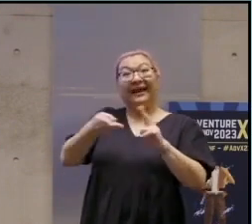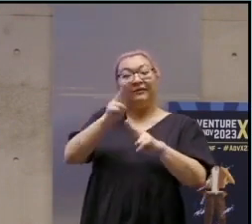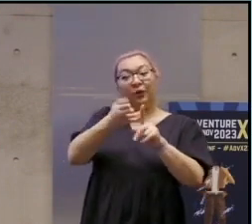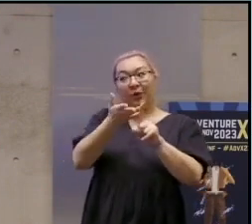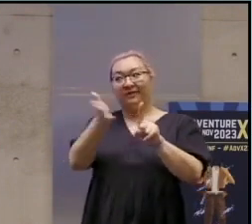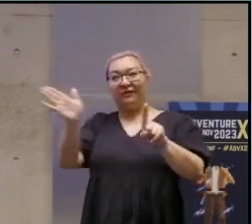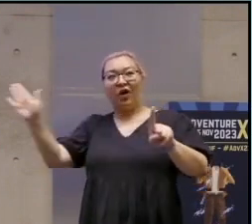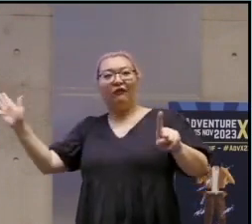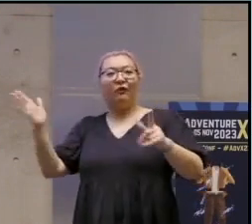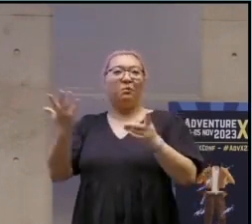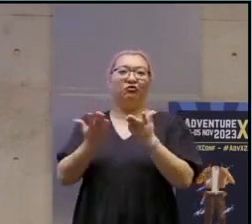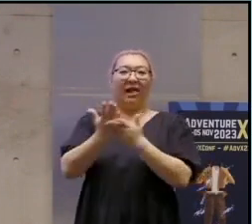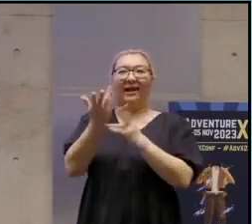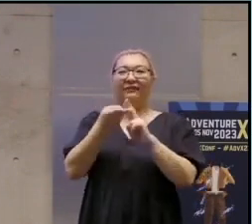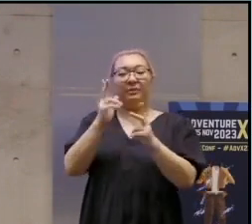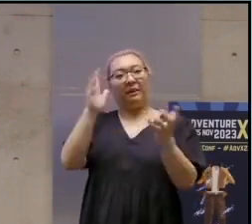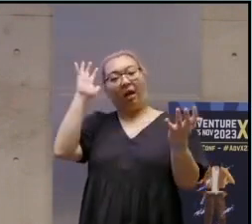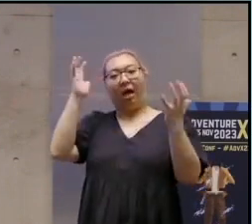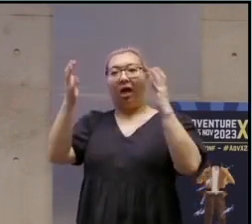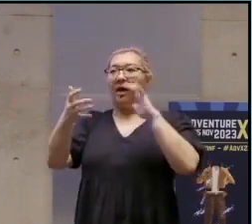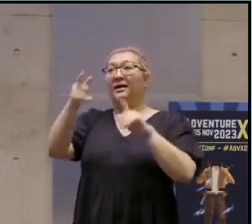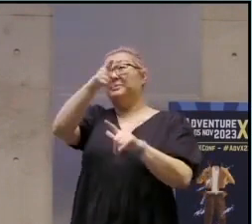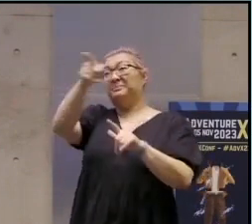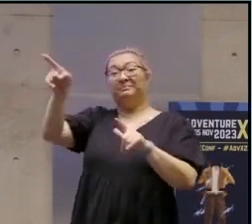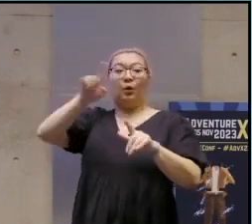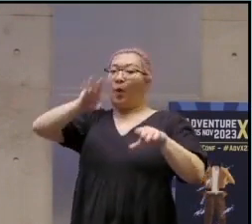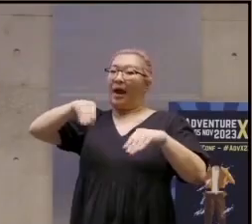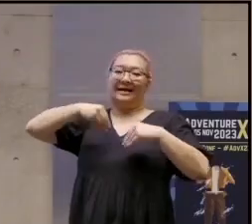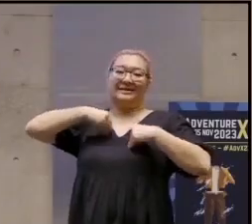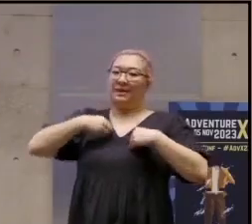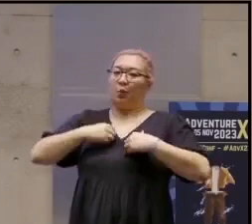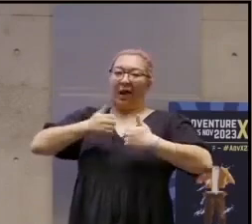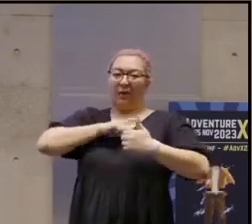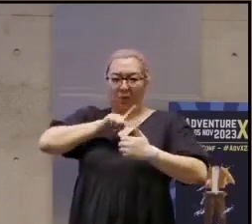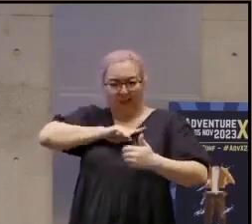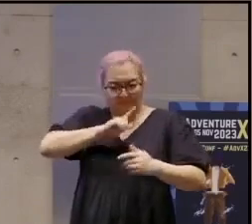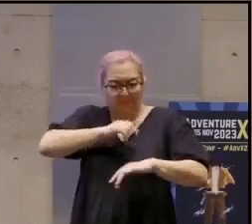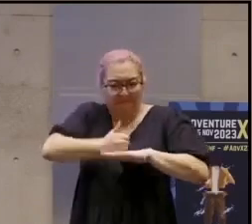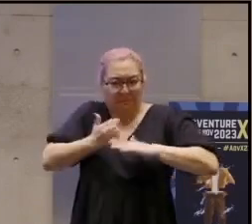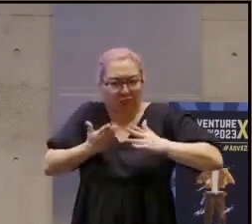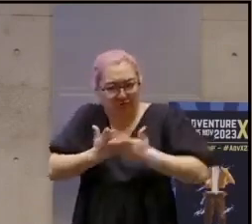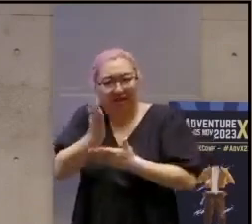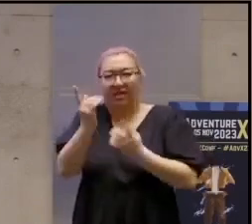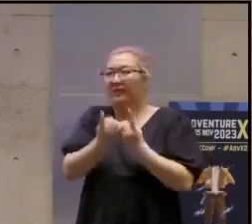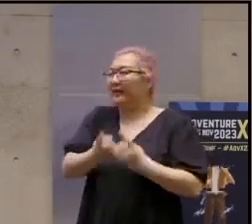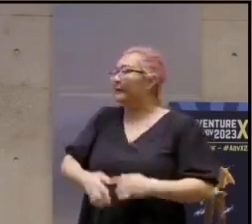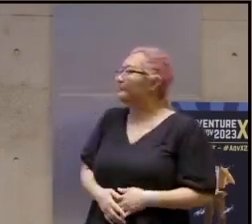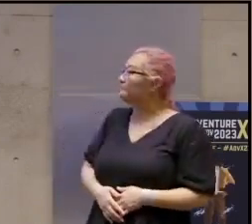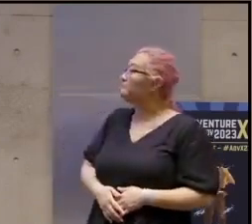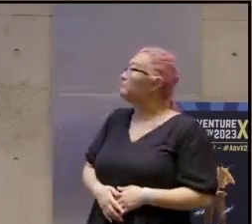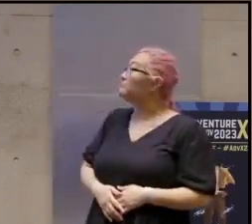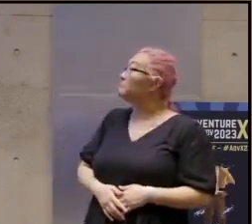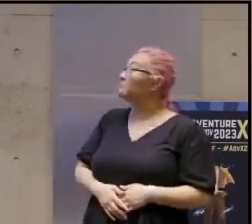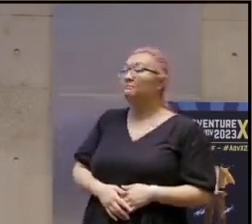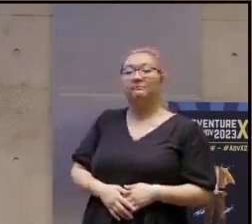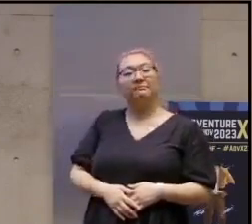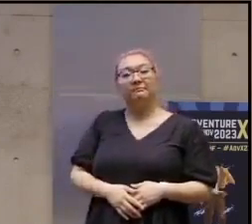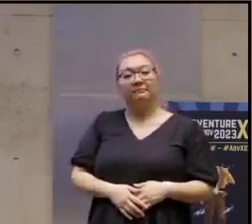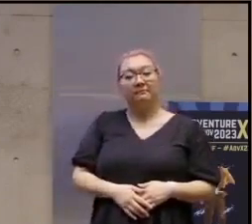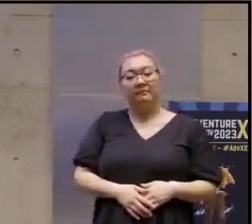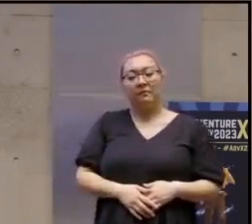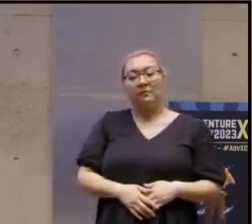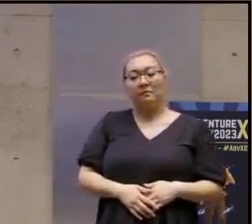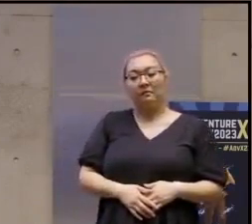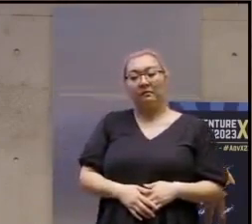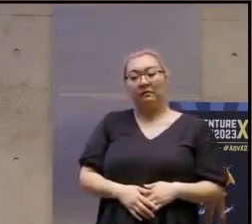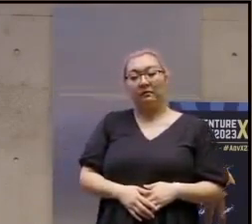them well. You want them to experience a bit of the hero's journey or some form of the arc, if you are here this